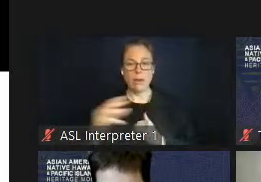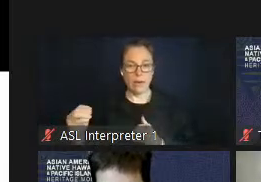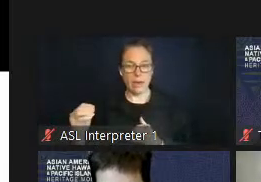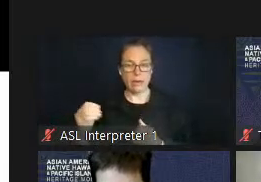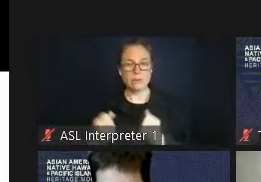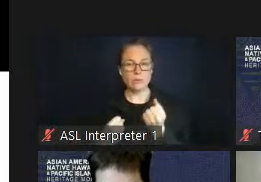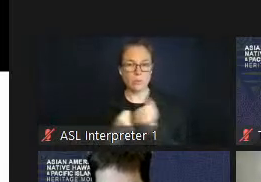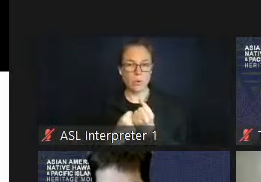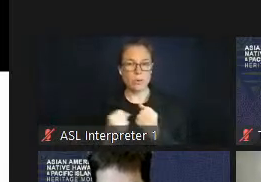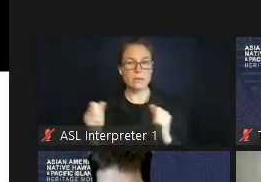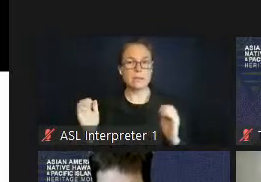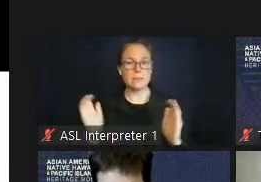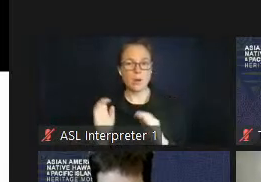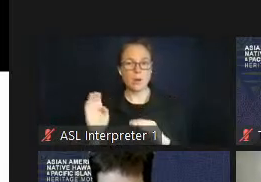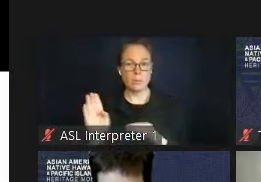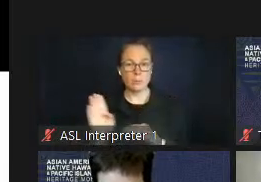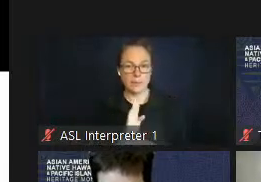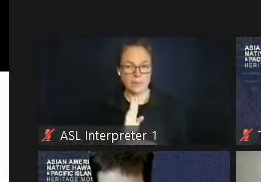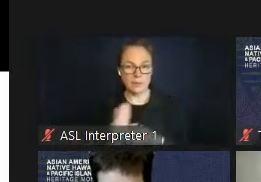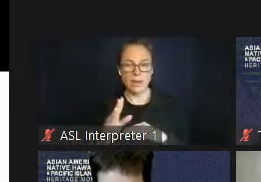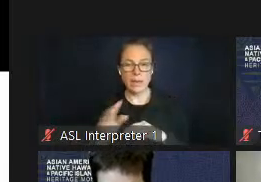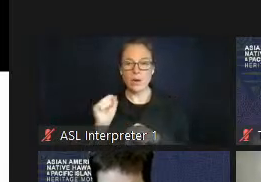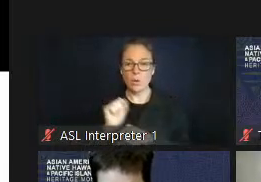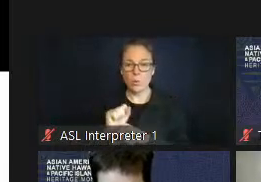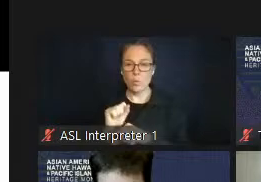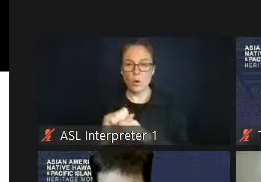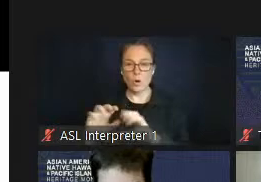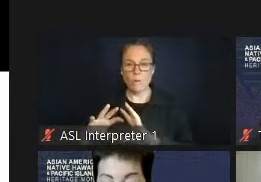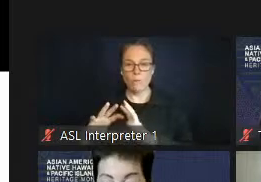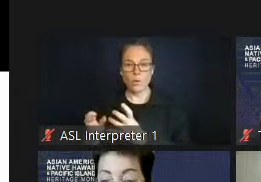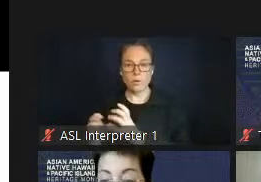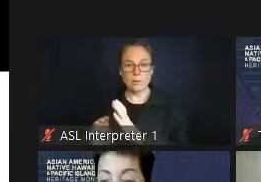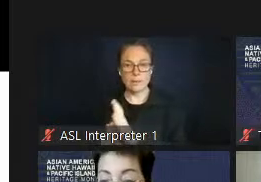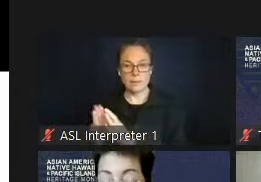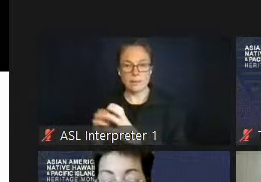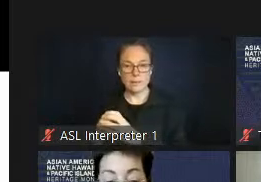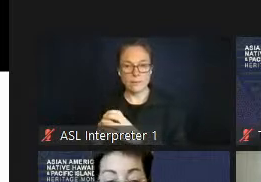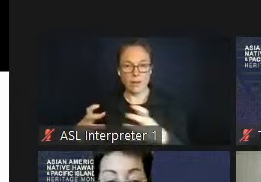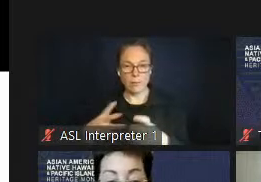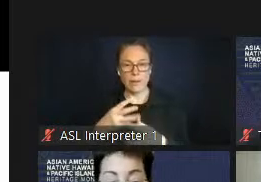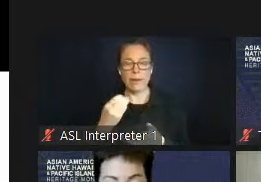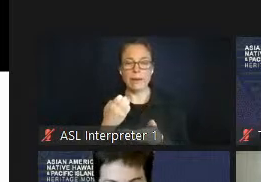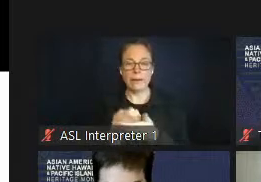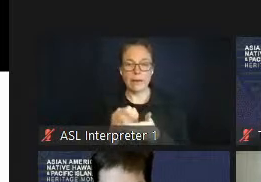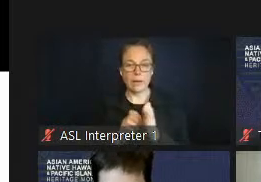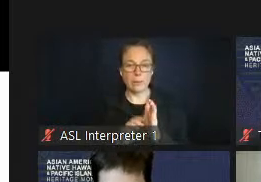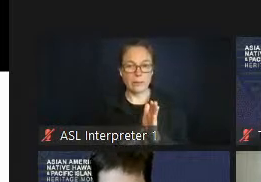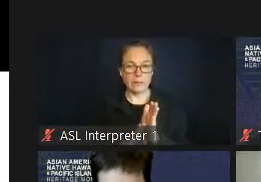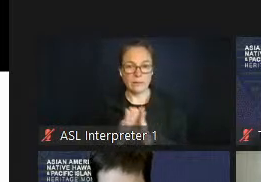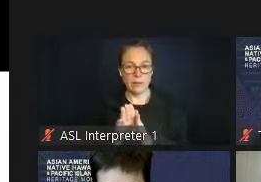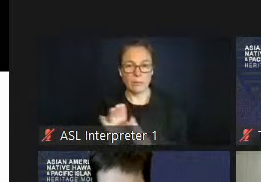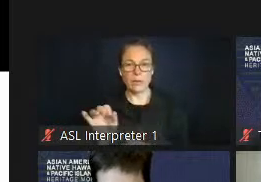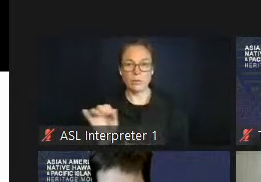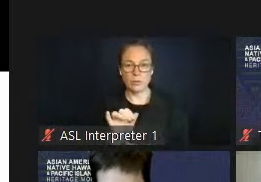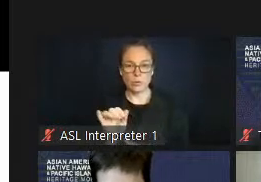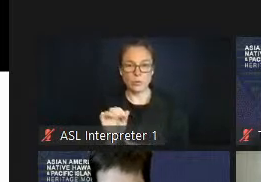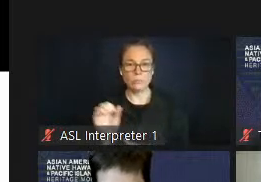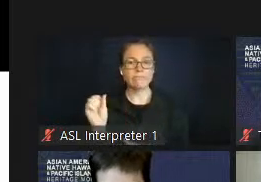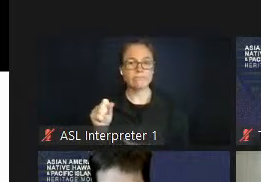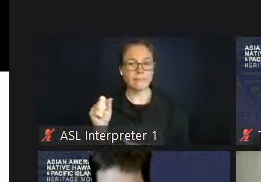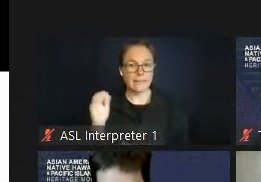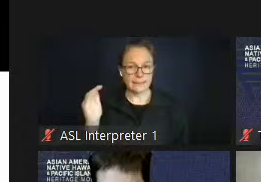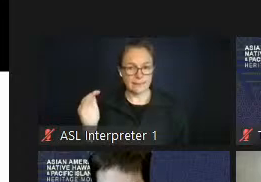small business and workforce development and economic development. Yes, next slide,